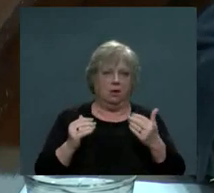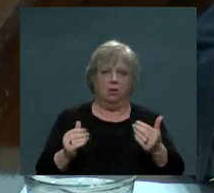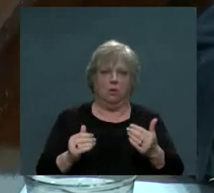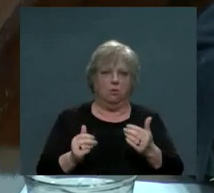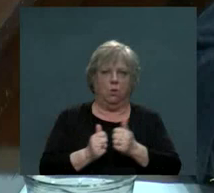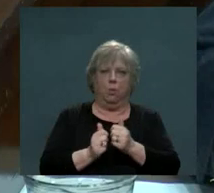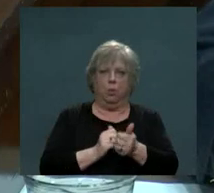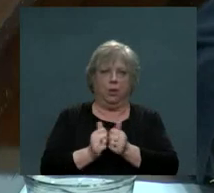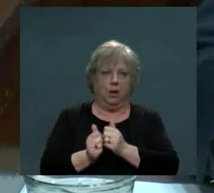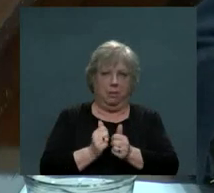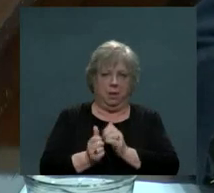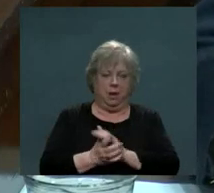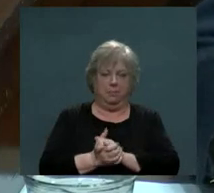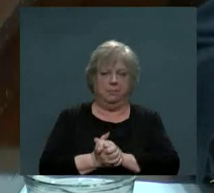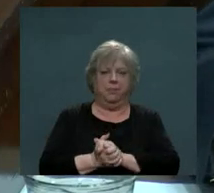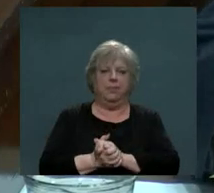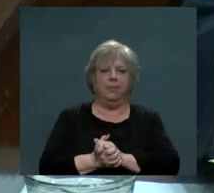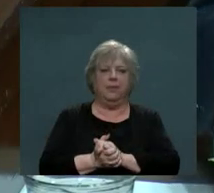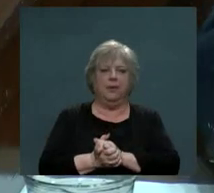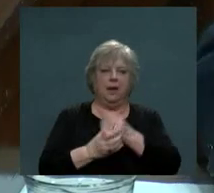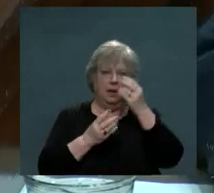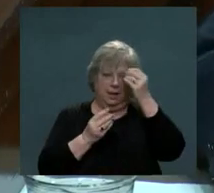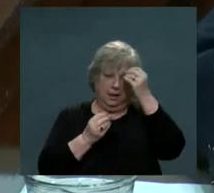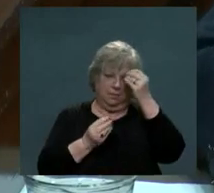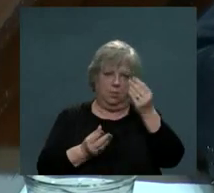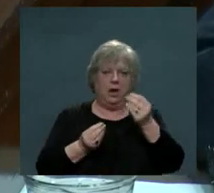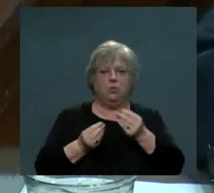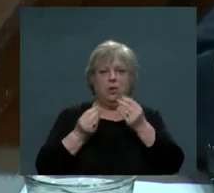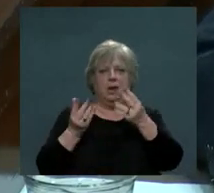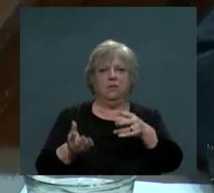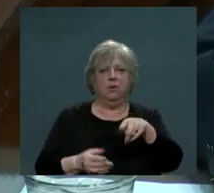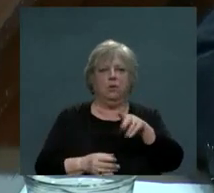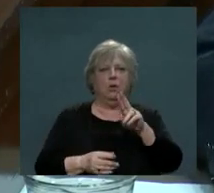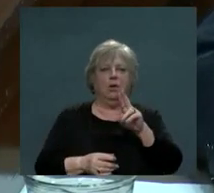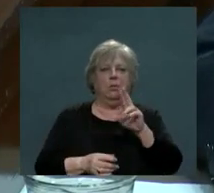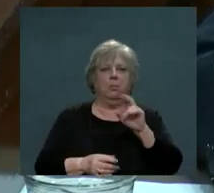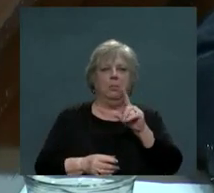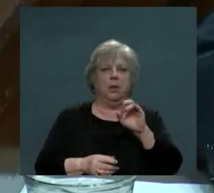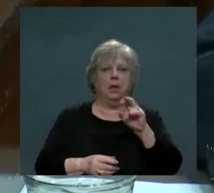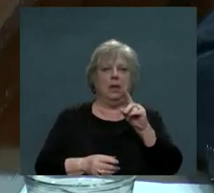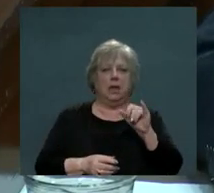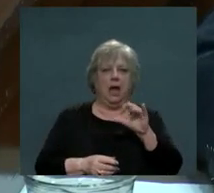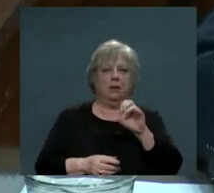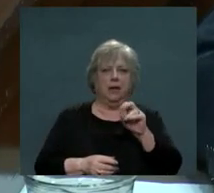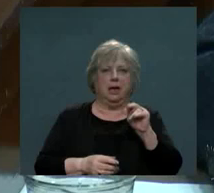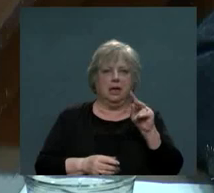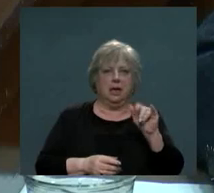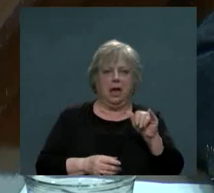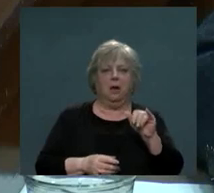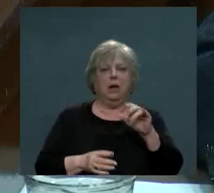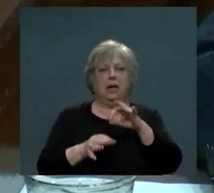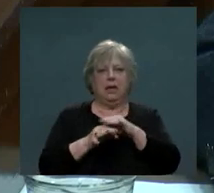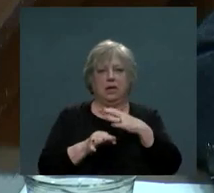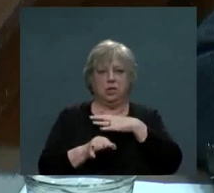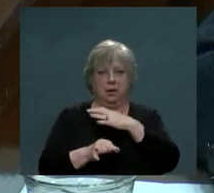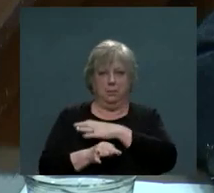forward. This information was brought to the attention of the Pulaski County Election Commission, and we